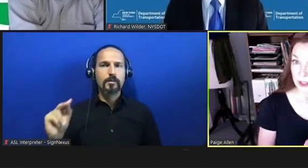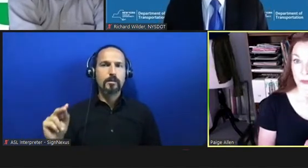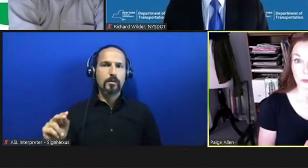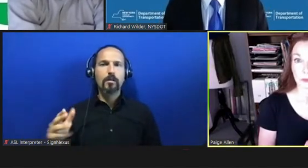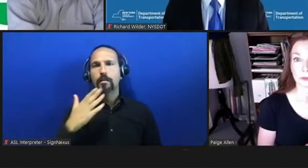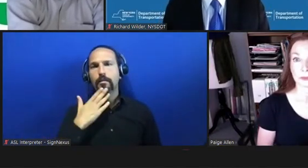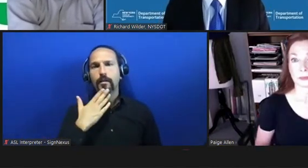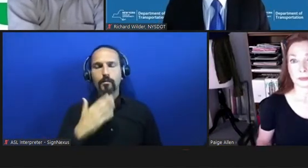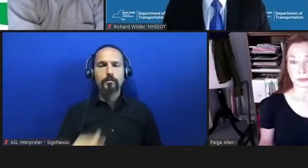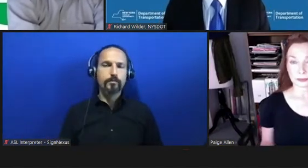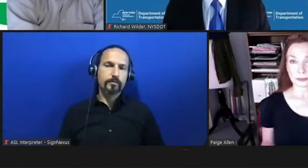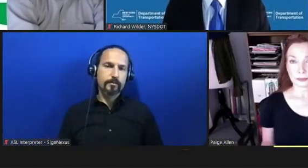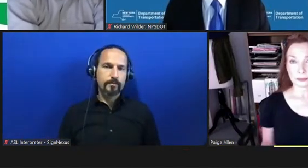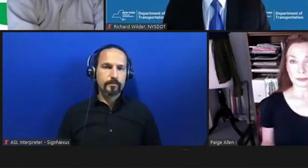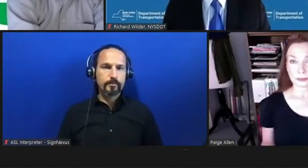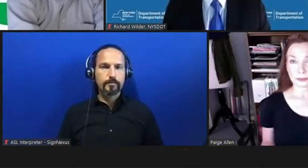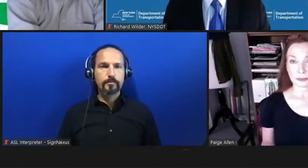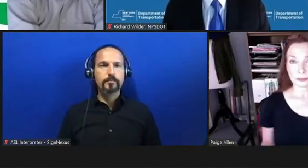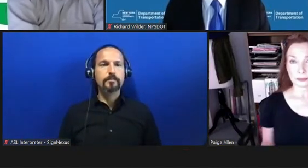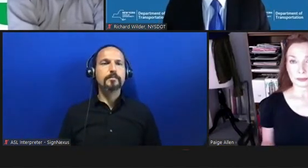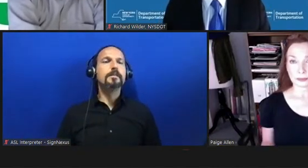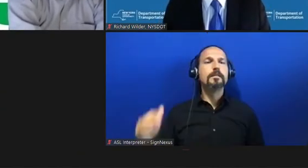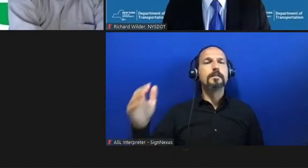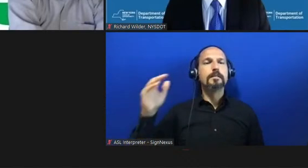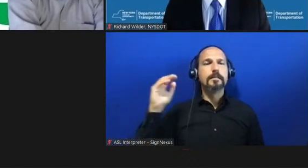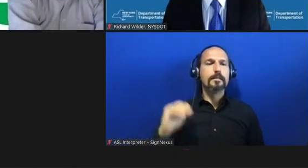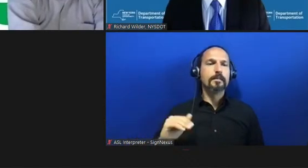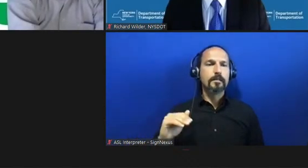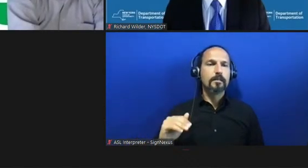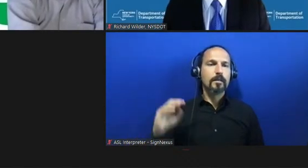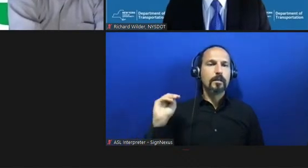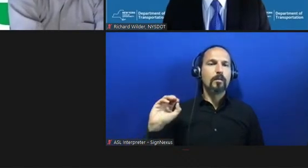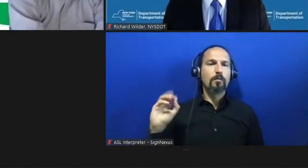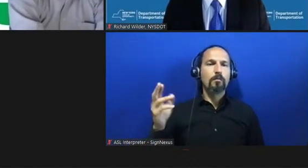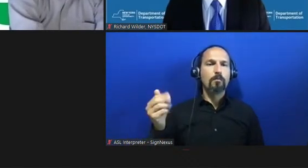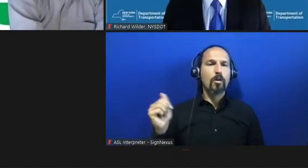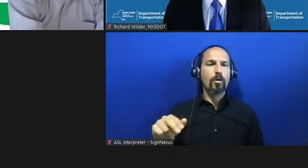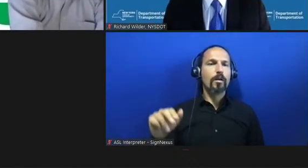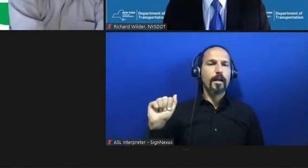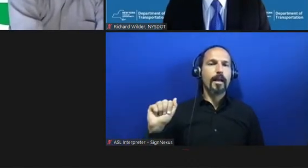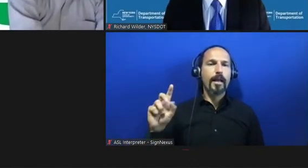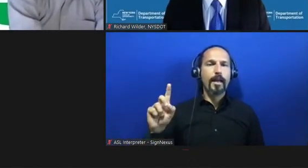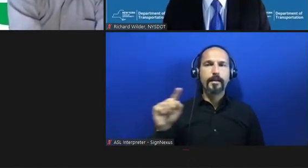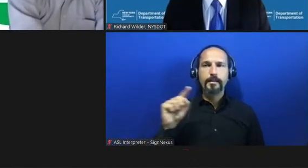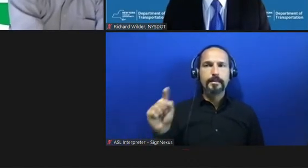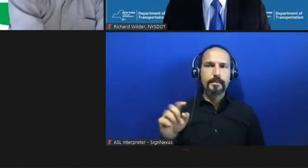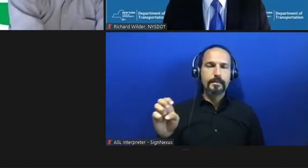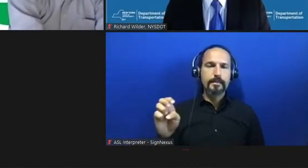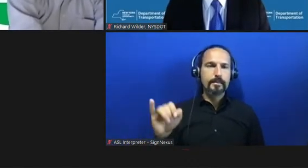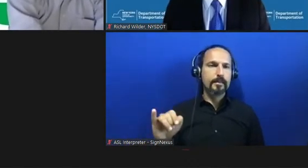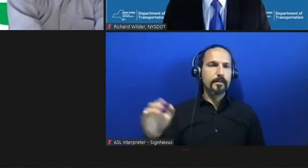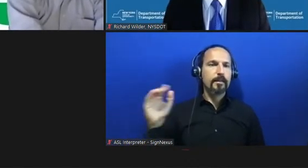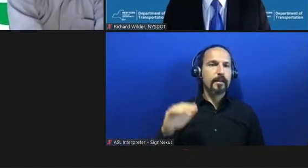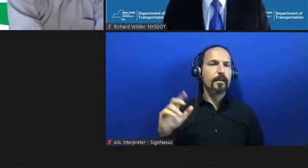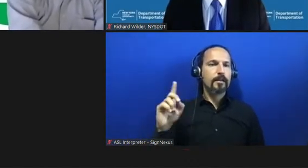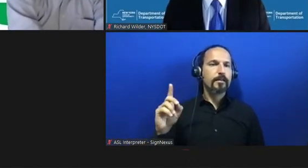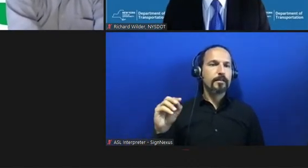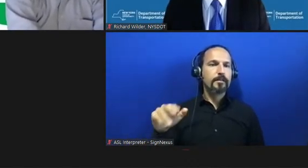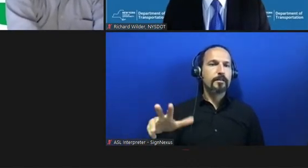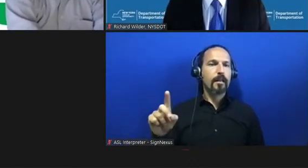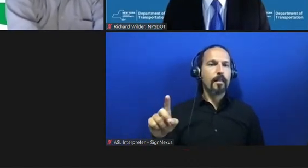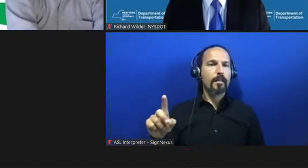thank you thank you our next speaker is Morgan adzy followed by Donald Alberti